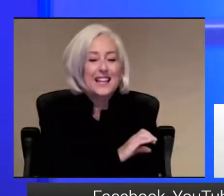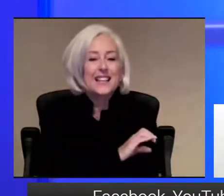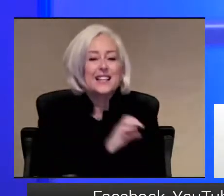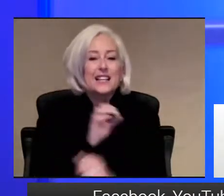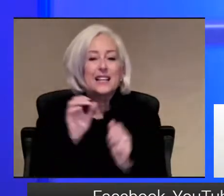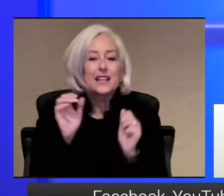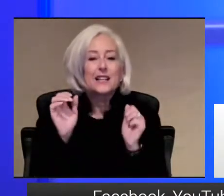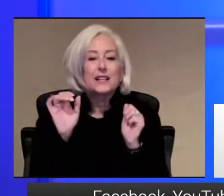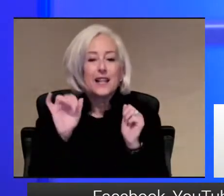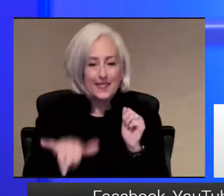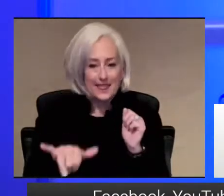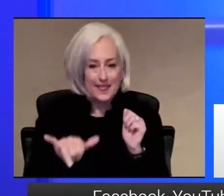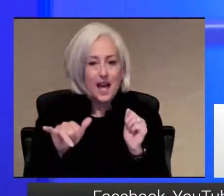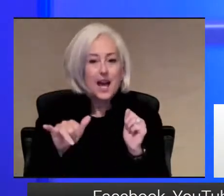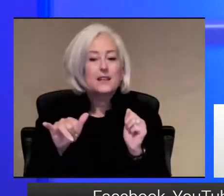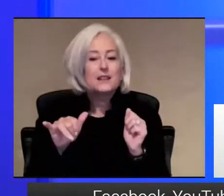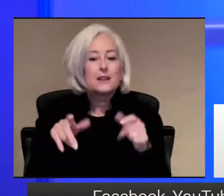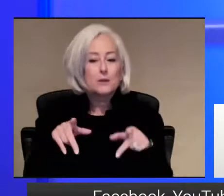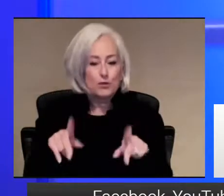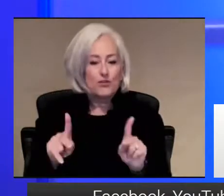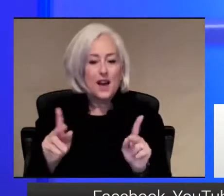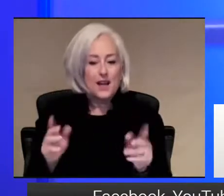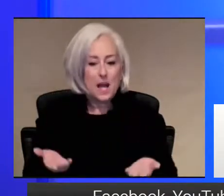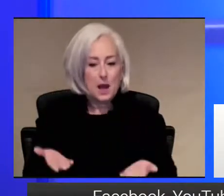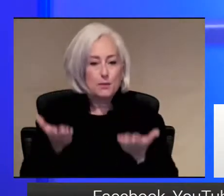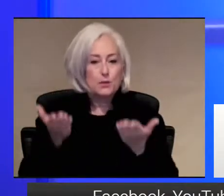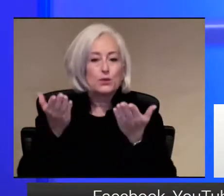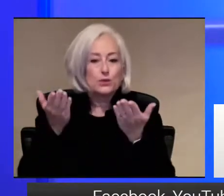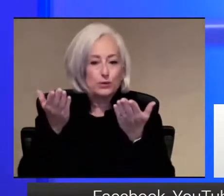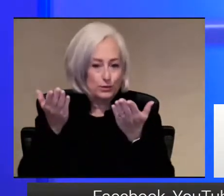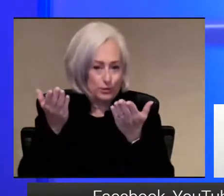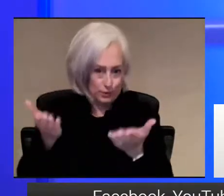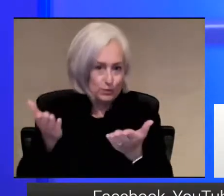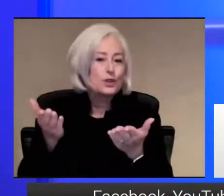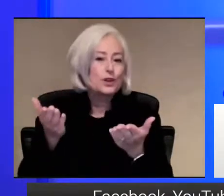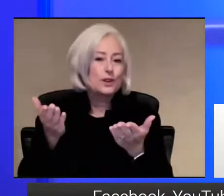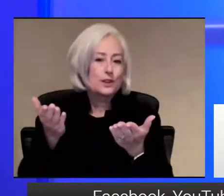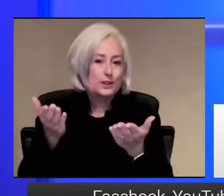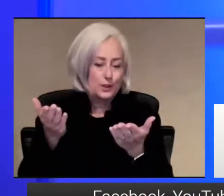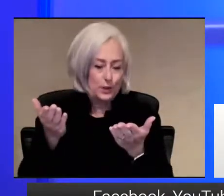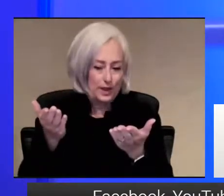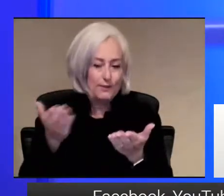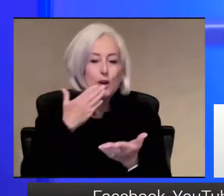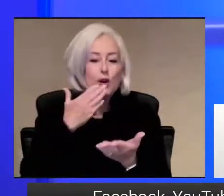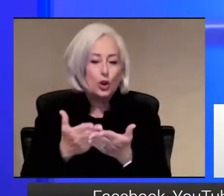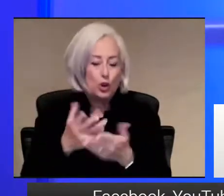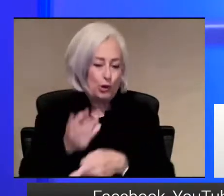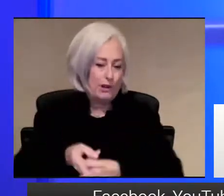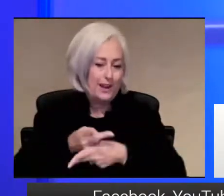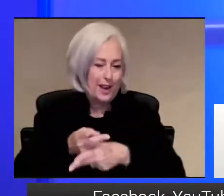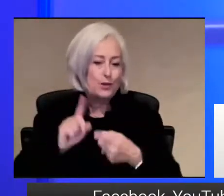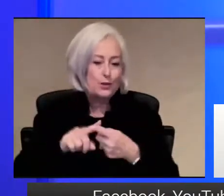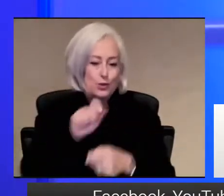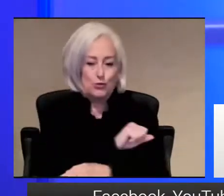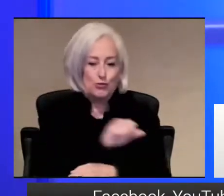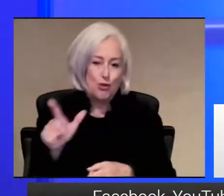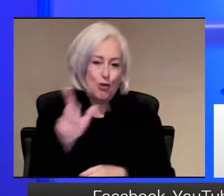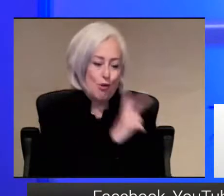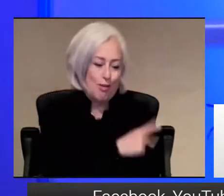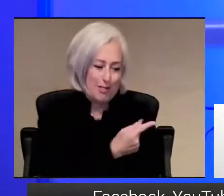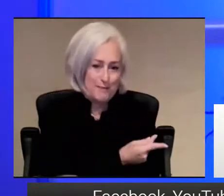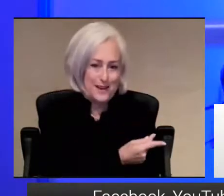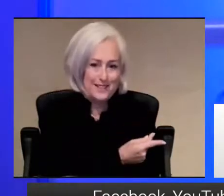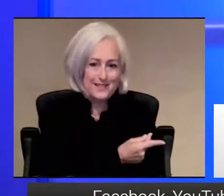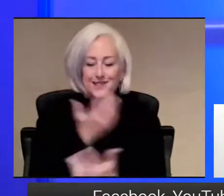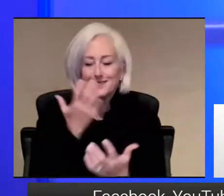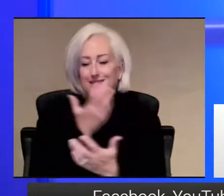that gives us an opportunity, like I said, to give that quality care to all patients. It is just a great